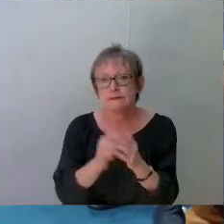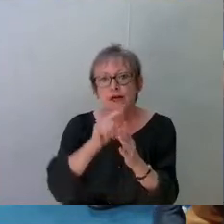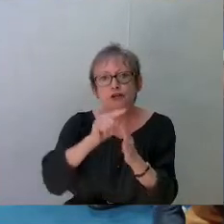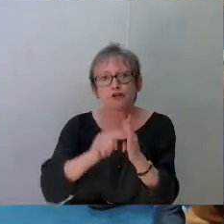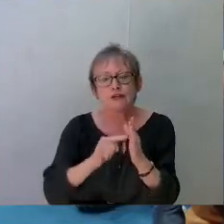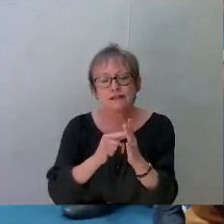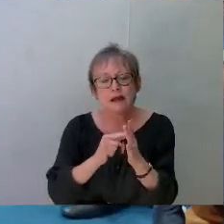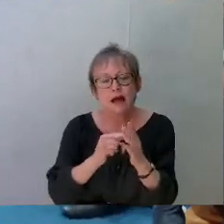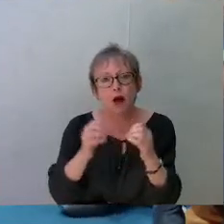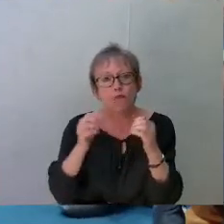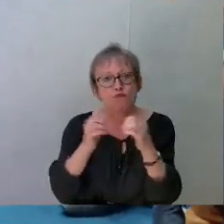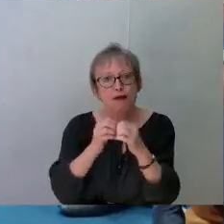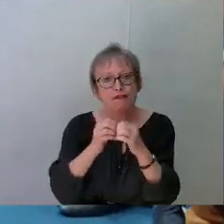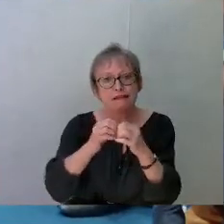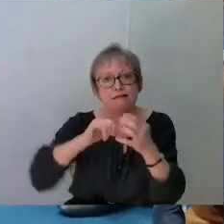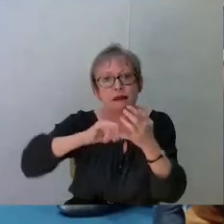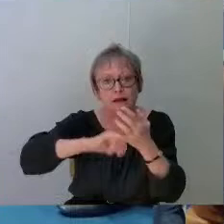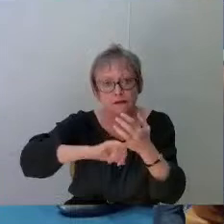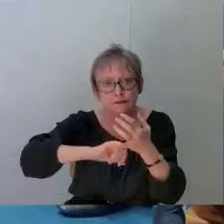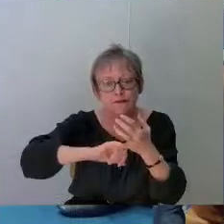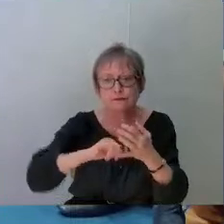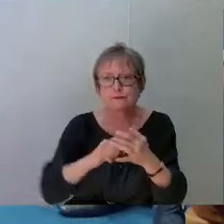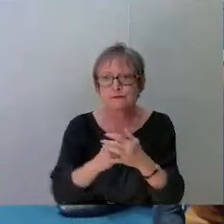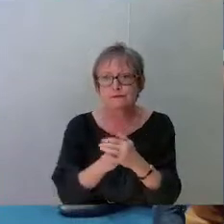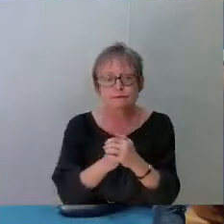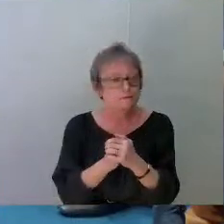Jessica Griffith Starbon.